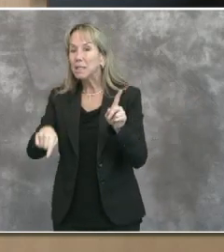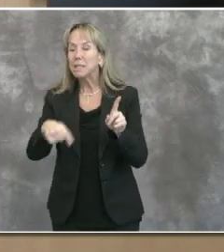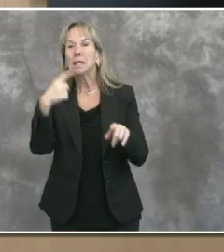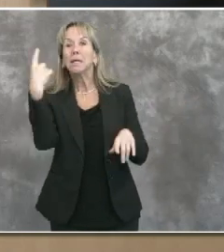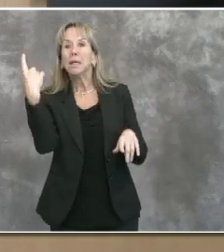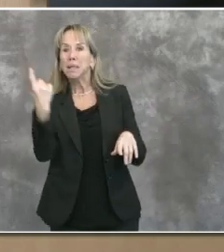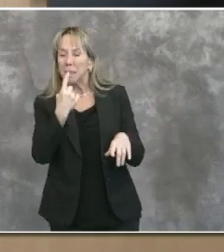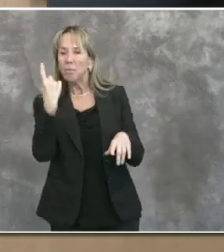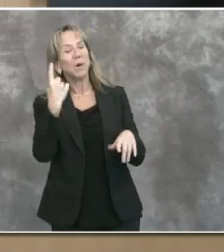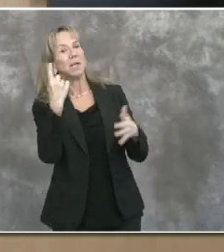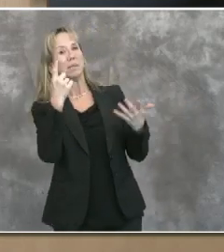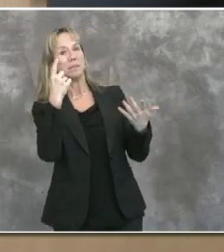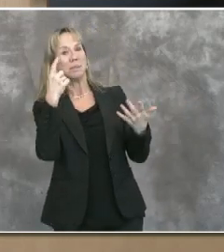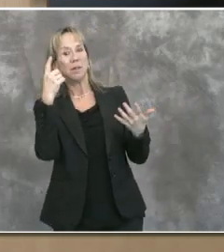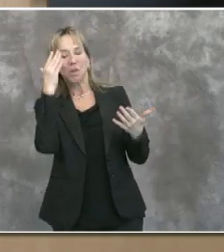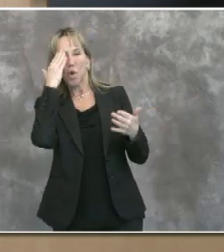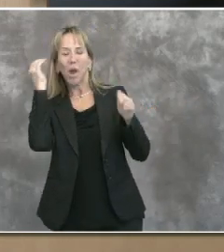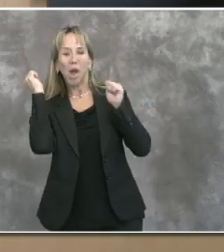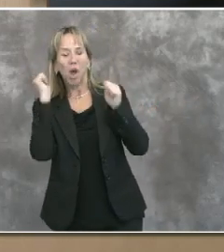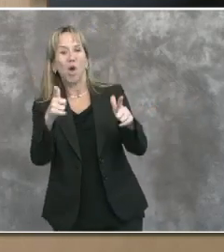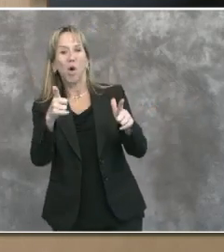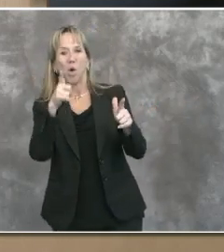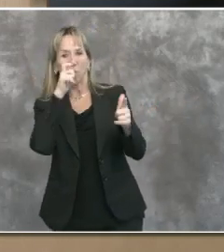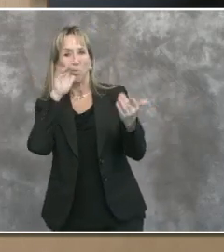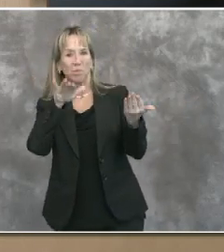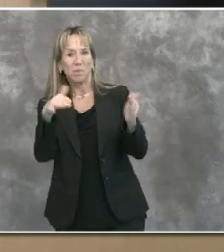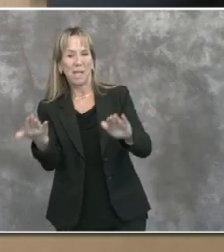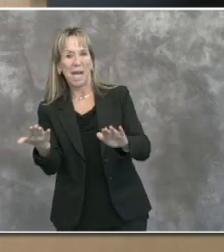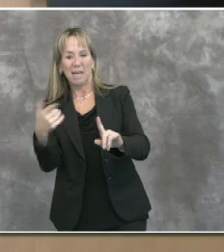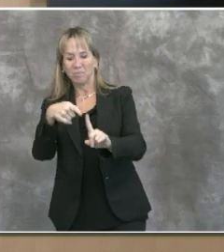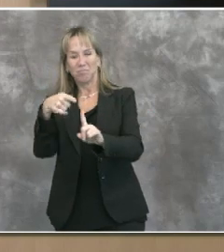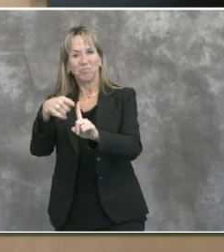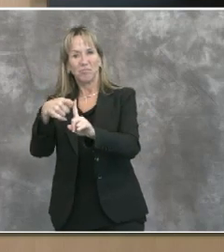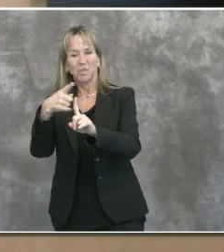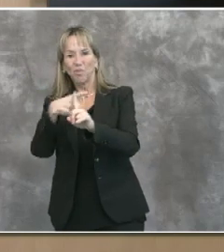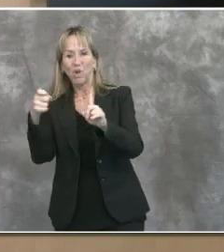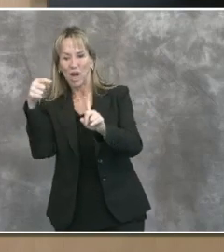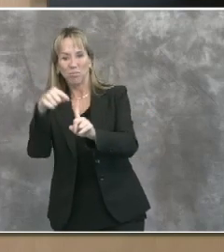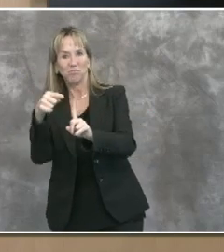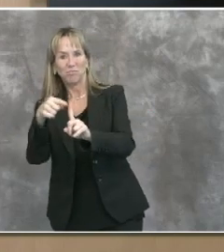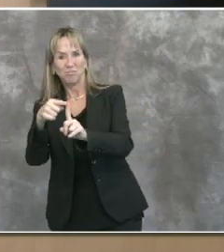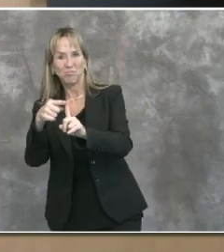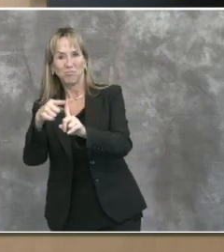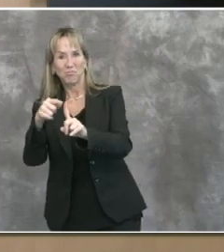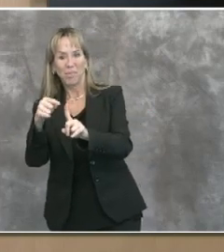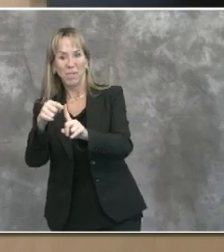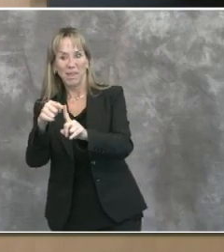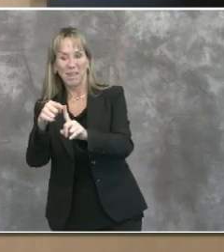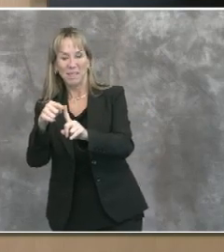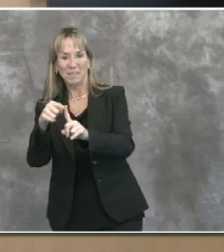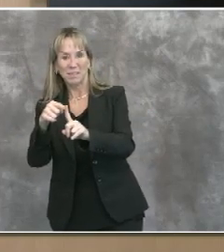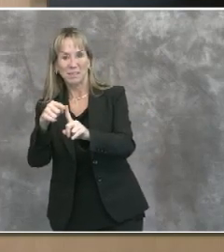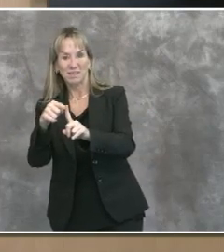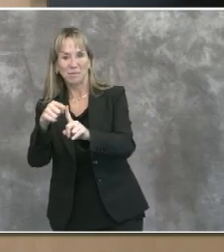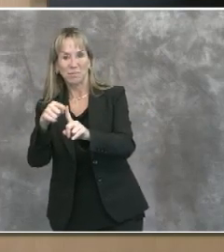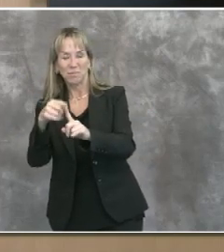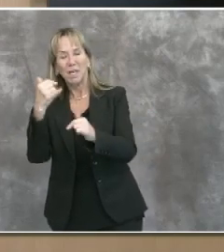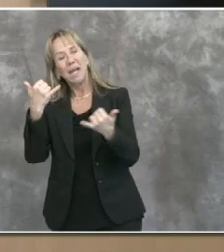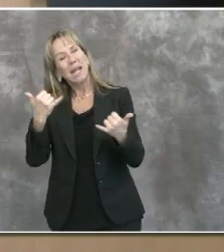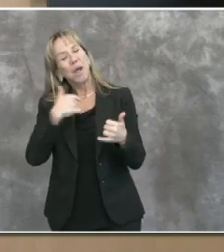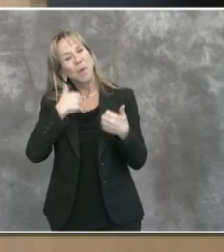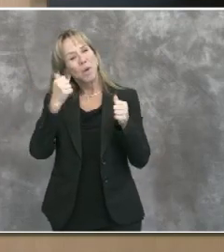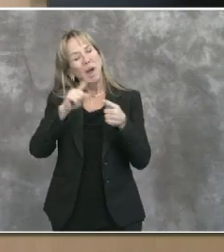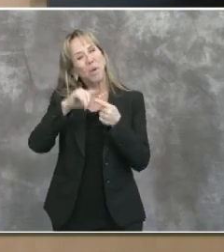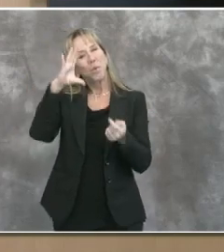And that always struck with me. And I think if we think about what we're doing now to keep the curve